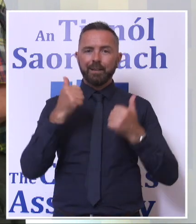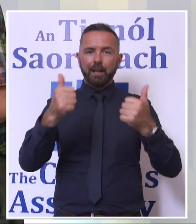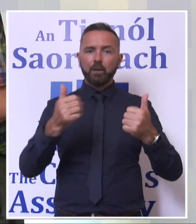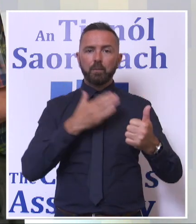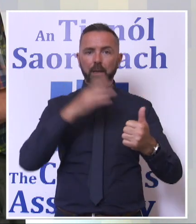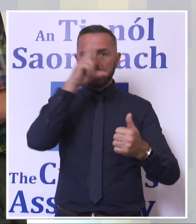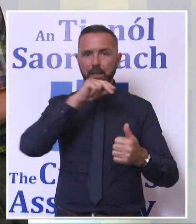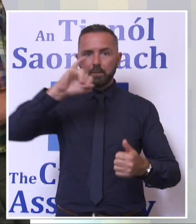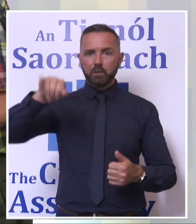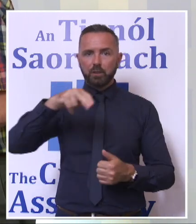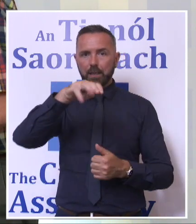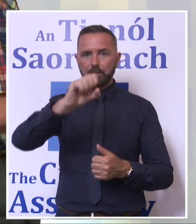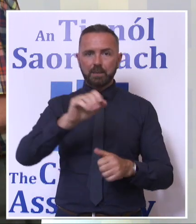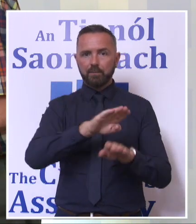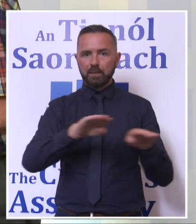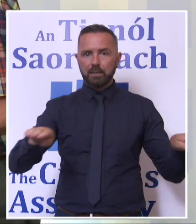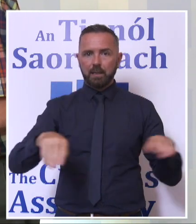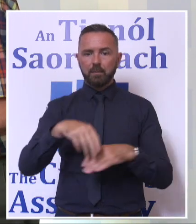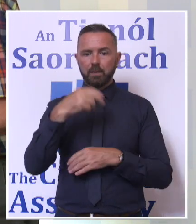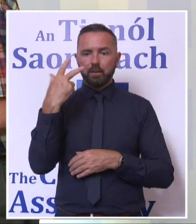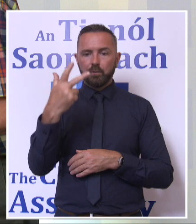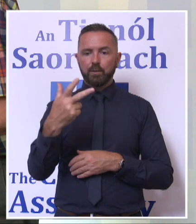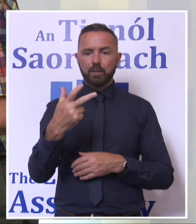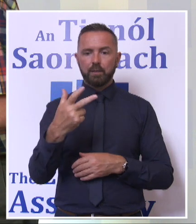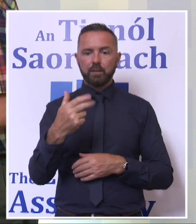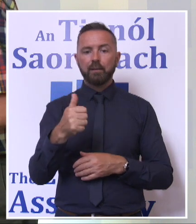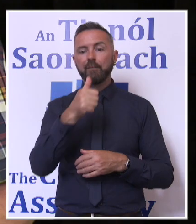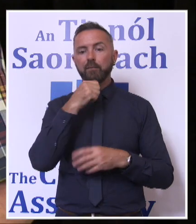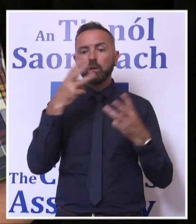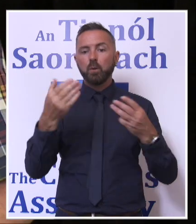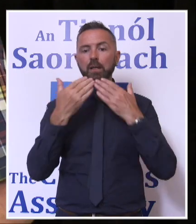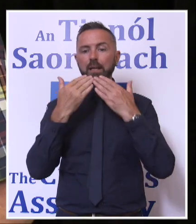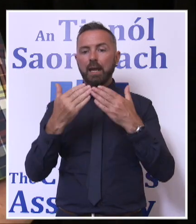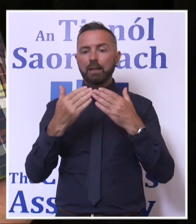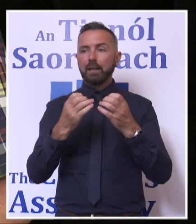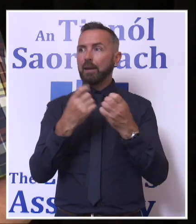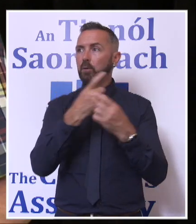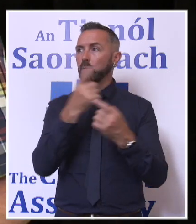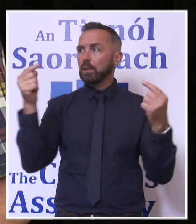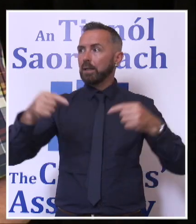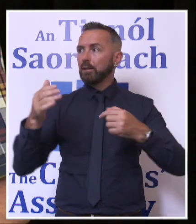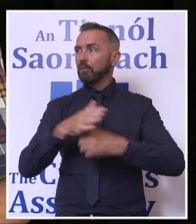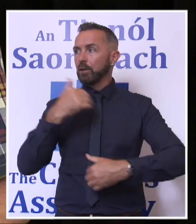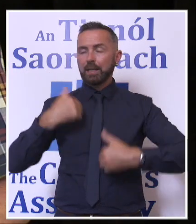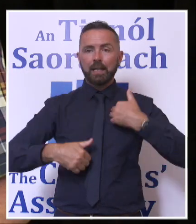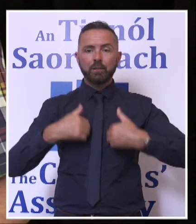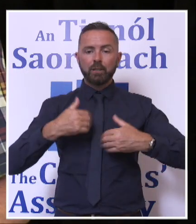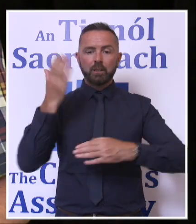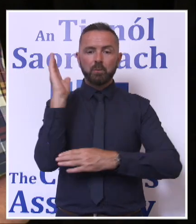Hello, my name is James, and firstly I'd like to just thank the people here for their very interesting